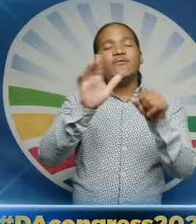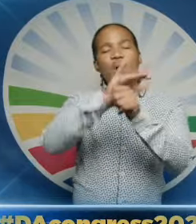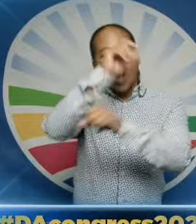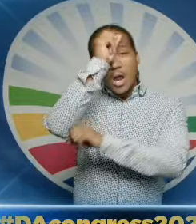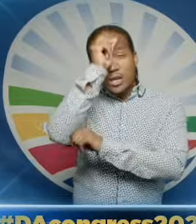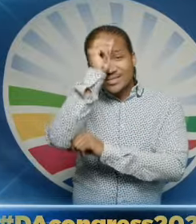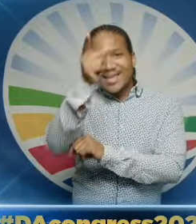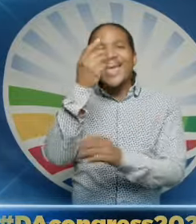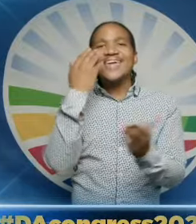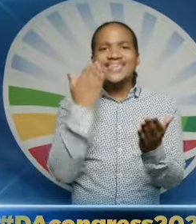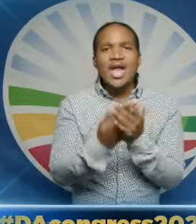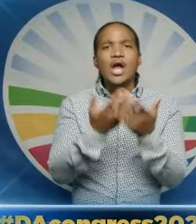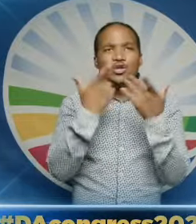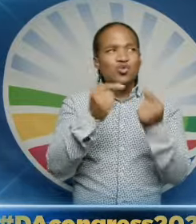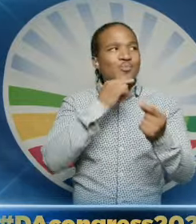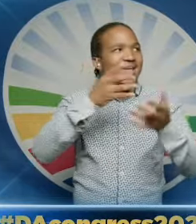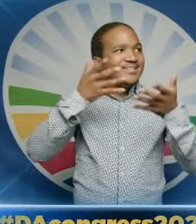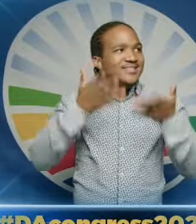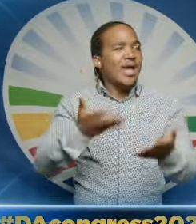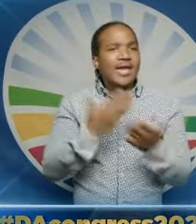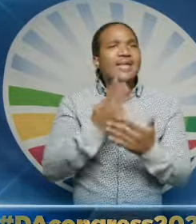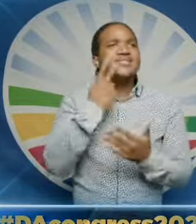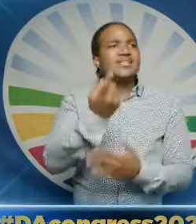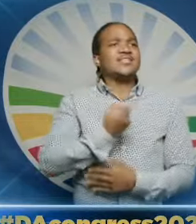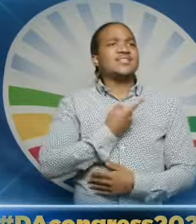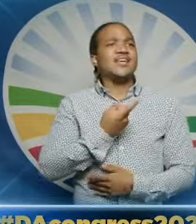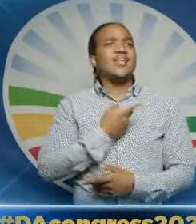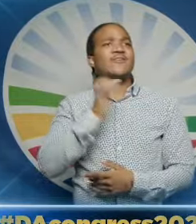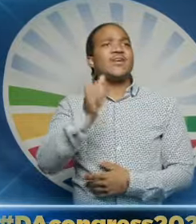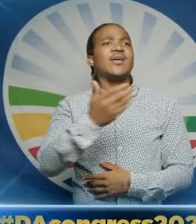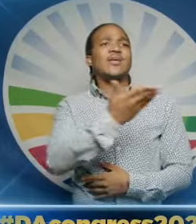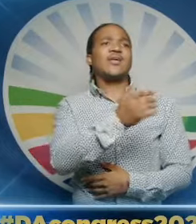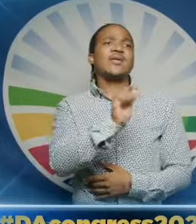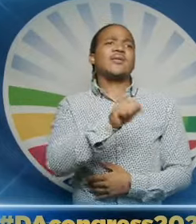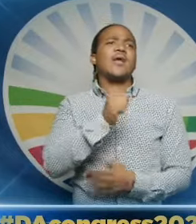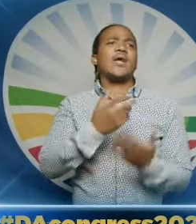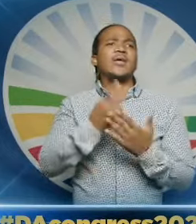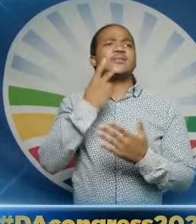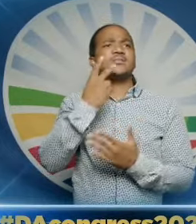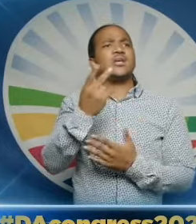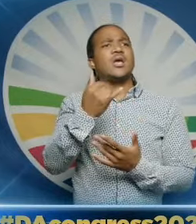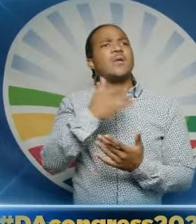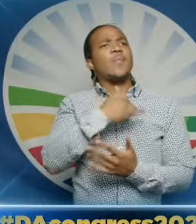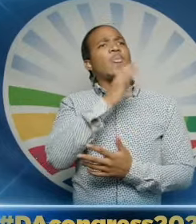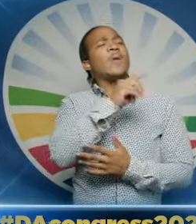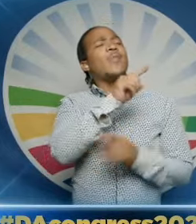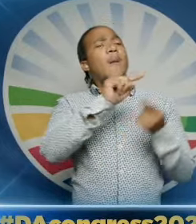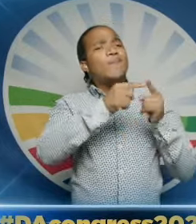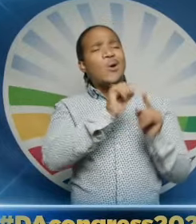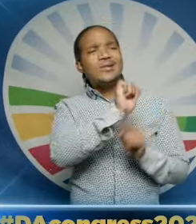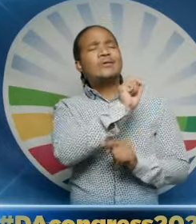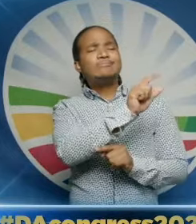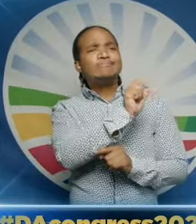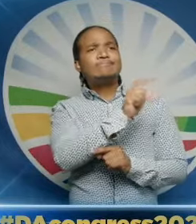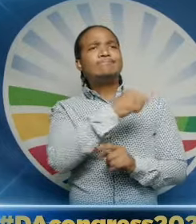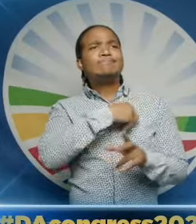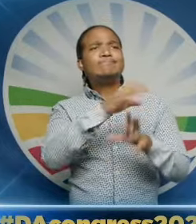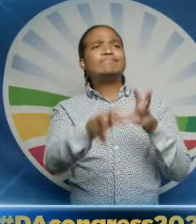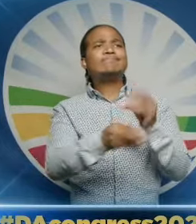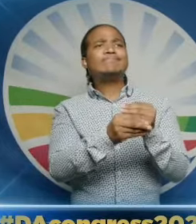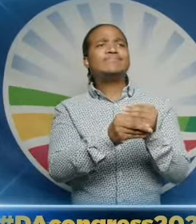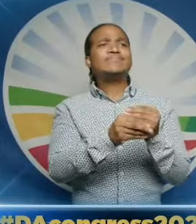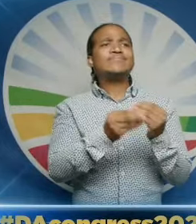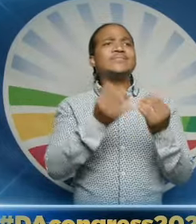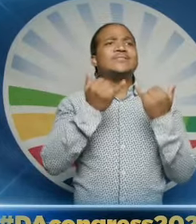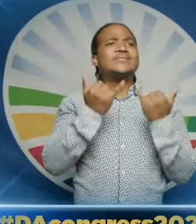they can do it. It's here. They can see it on the panel. I mean, KB, I mean, just to on that point, I mean, so here's